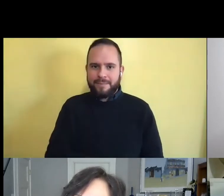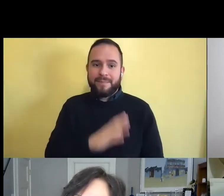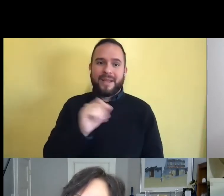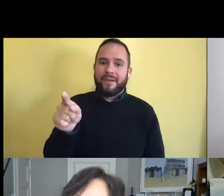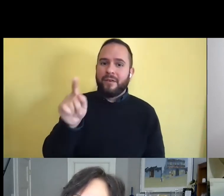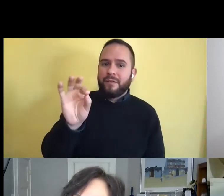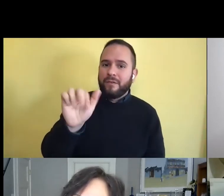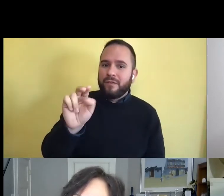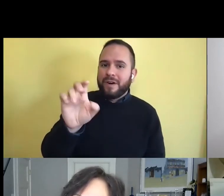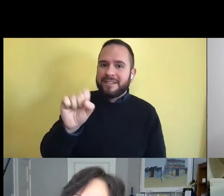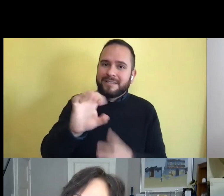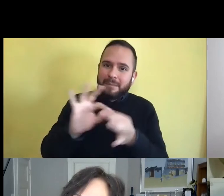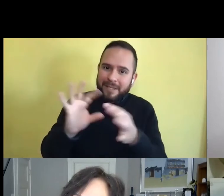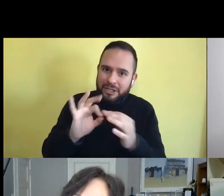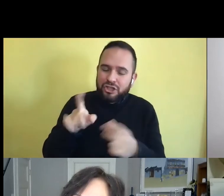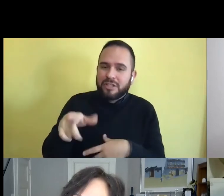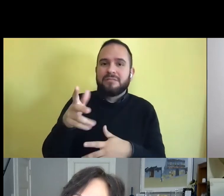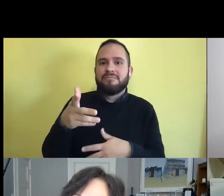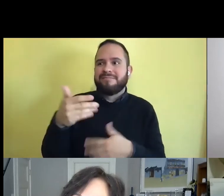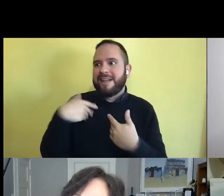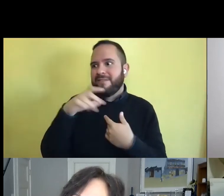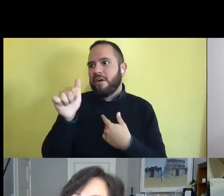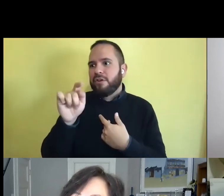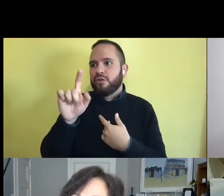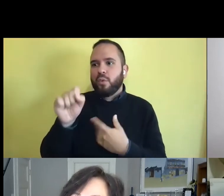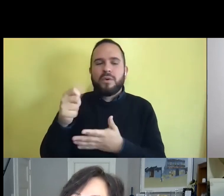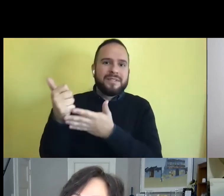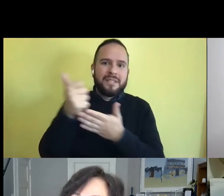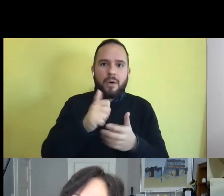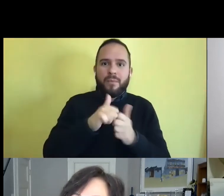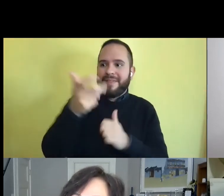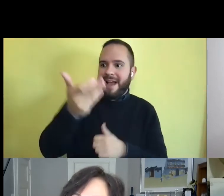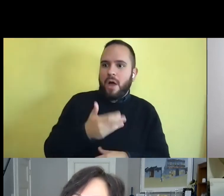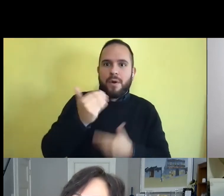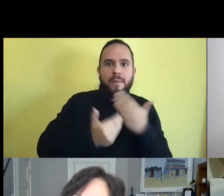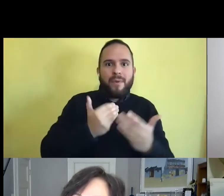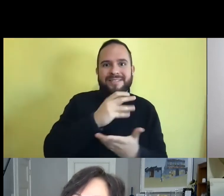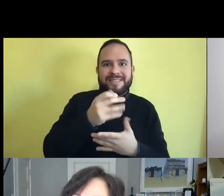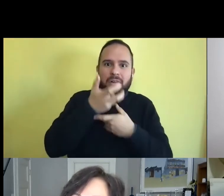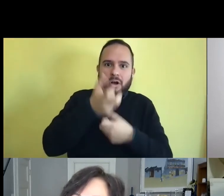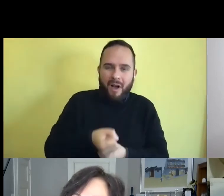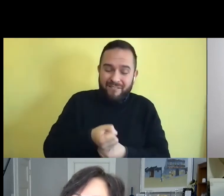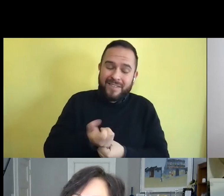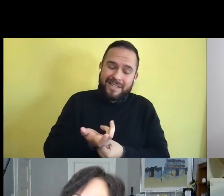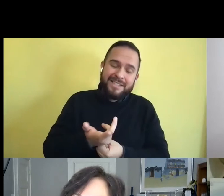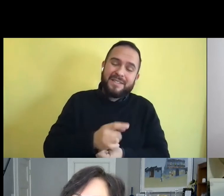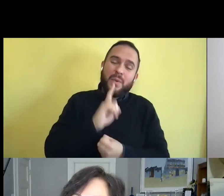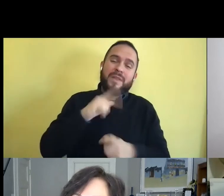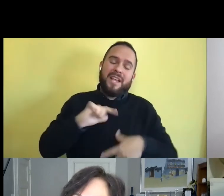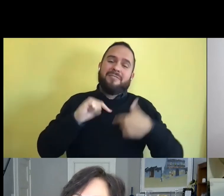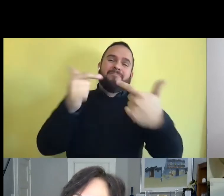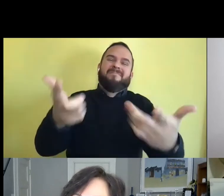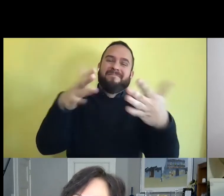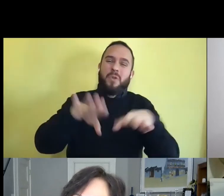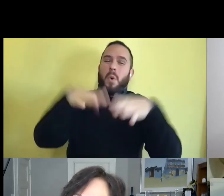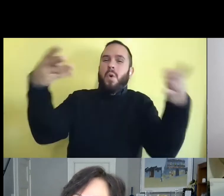people with difficulties in the hiring process with their confidence. So I'll open it up for others at this point, because